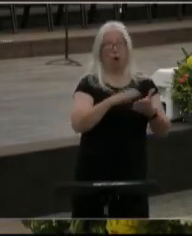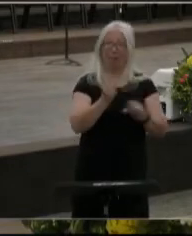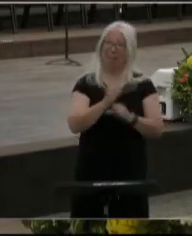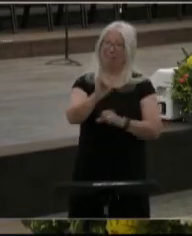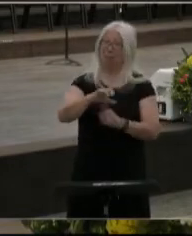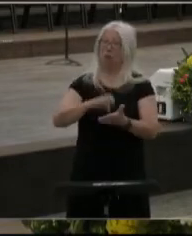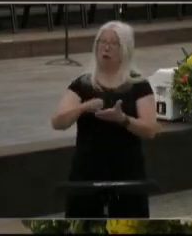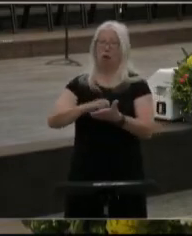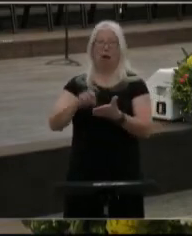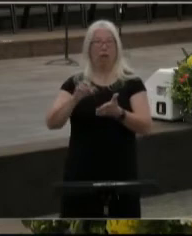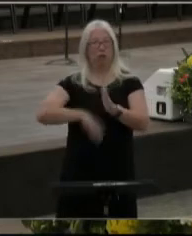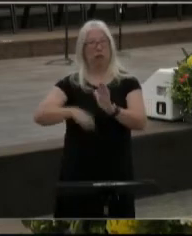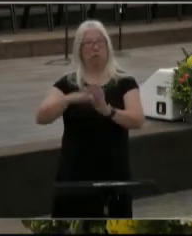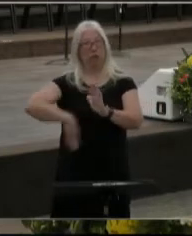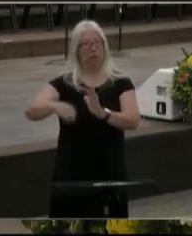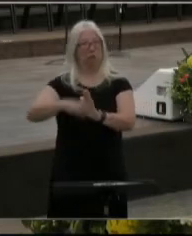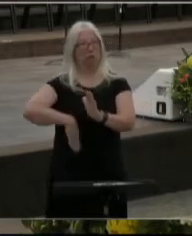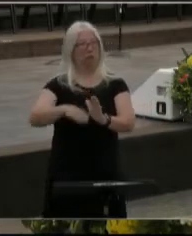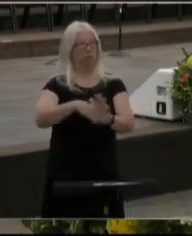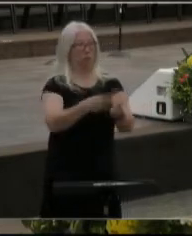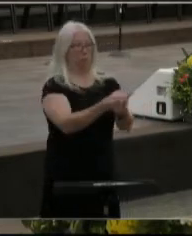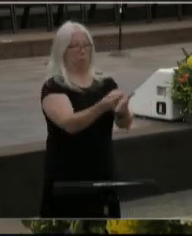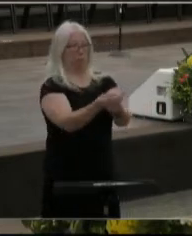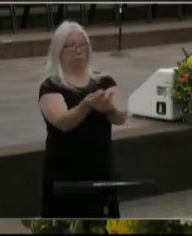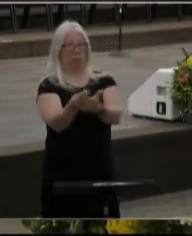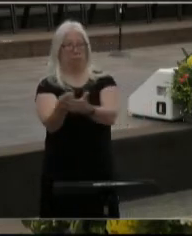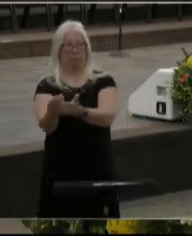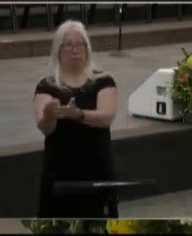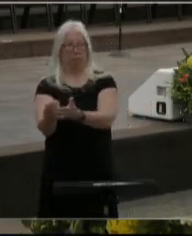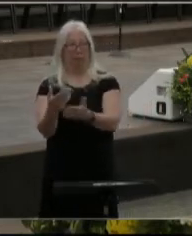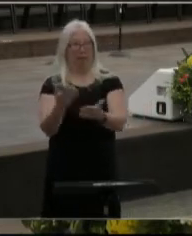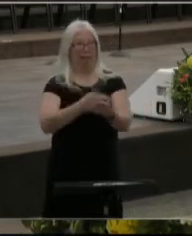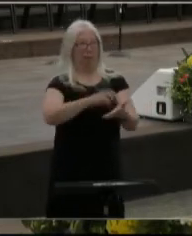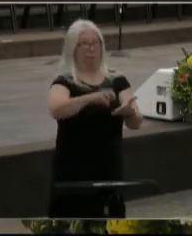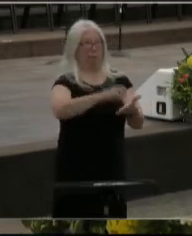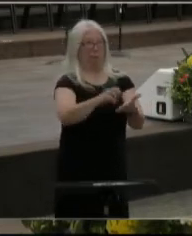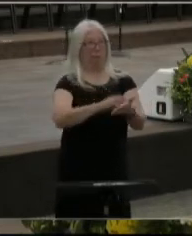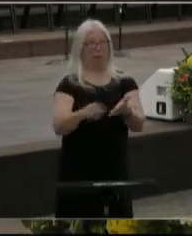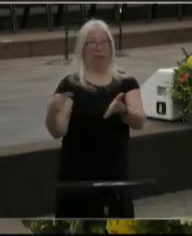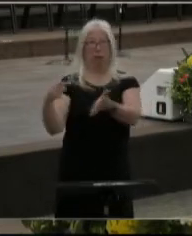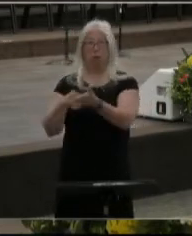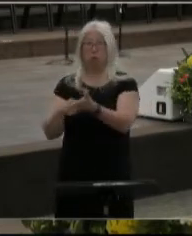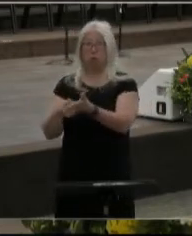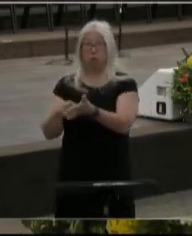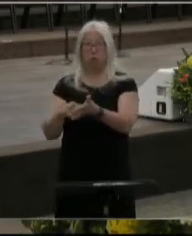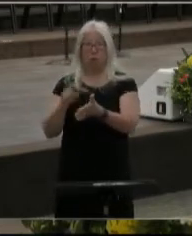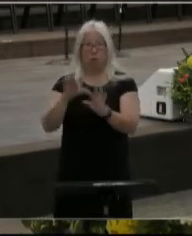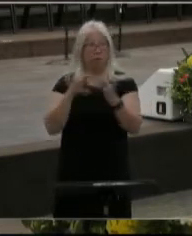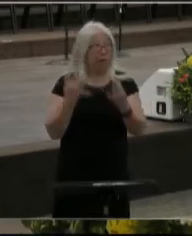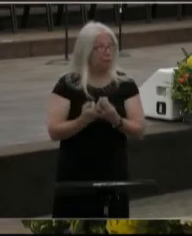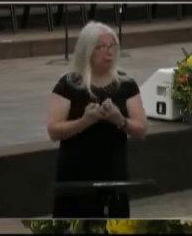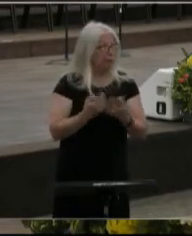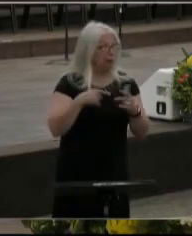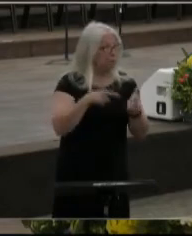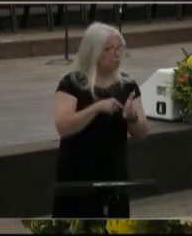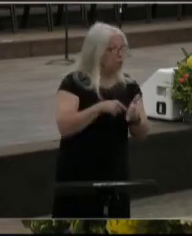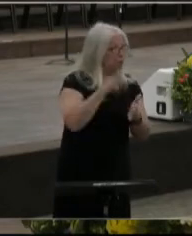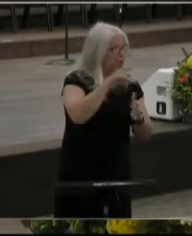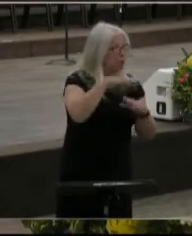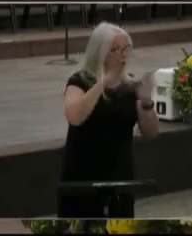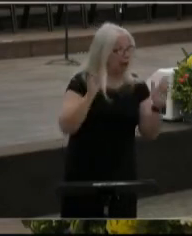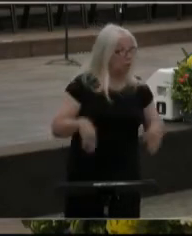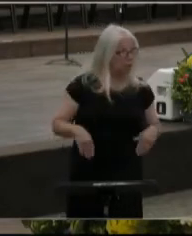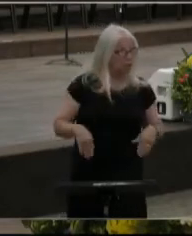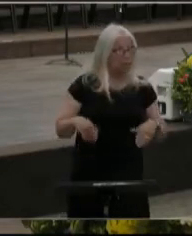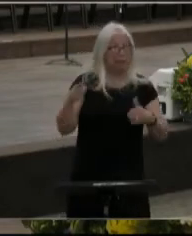credit card. Cha-ching, cha-ching, cha-ching. Man, them things come due, brother. They're coming due for your family. They come due for your